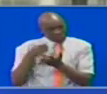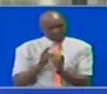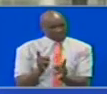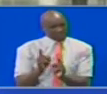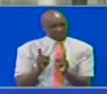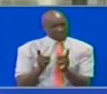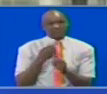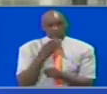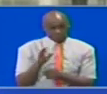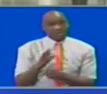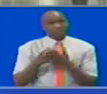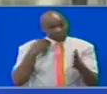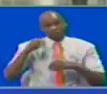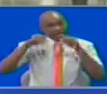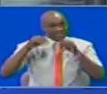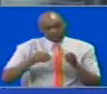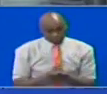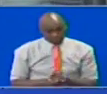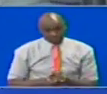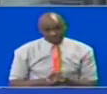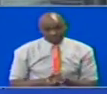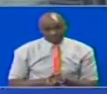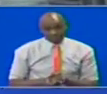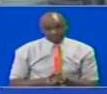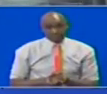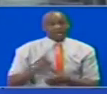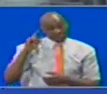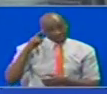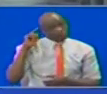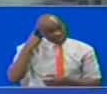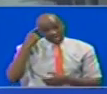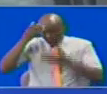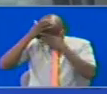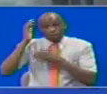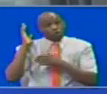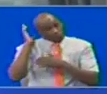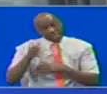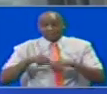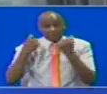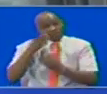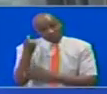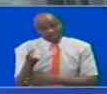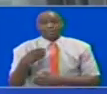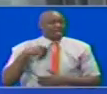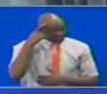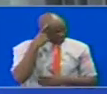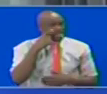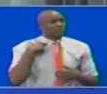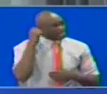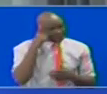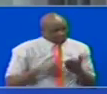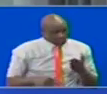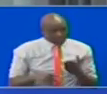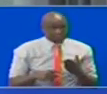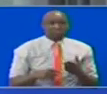the AU before that crucial election. Do you think Morocco will be a spoiler? Well, first of all, I think the understanding up to last night